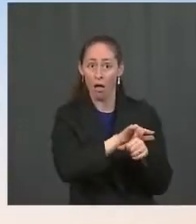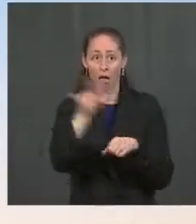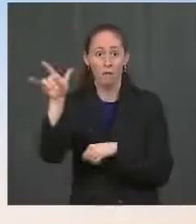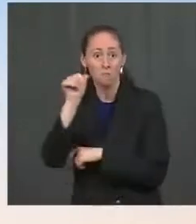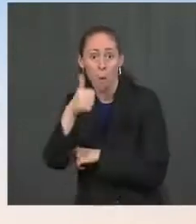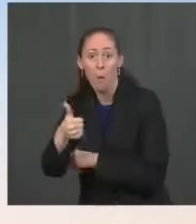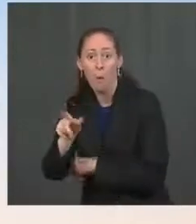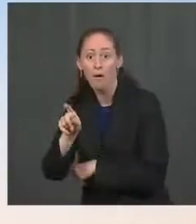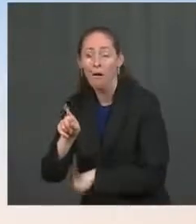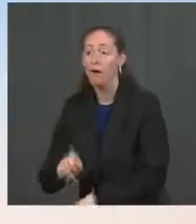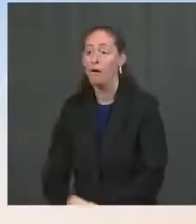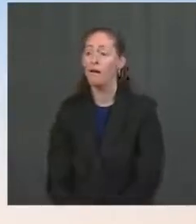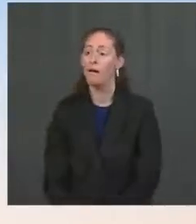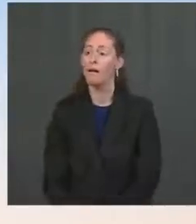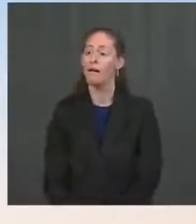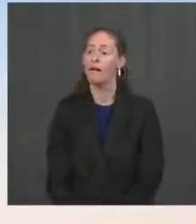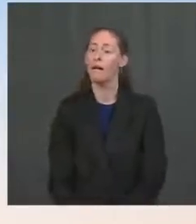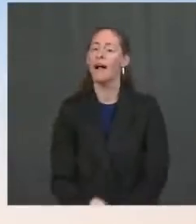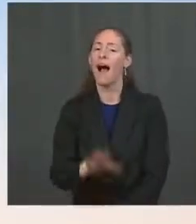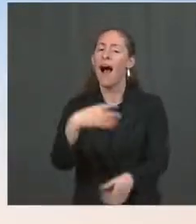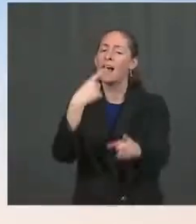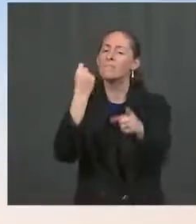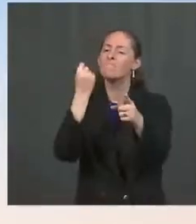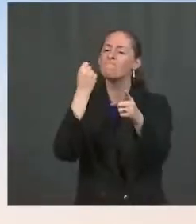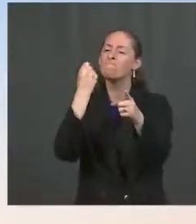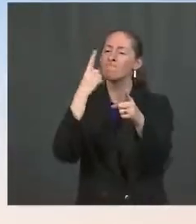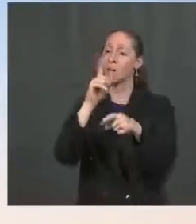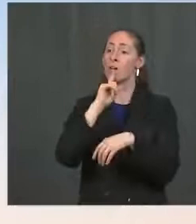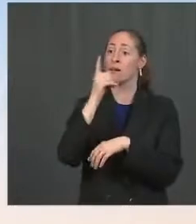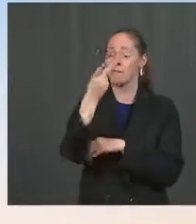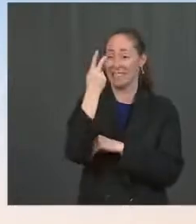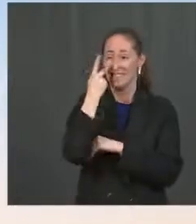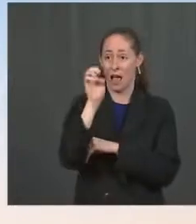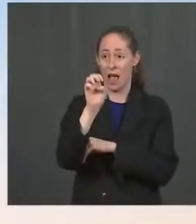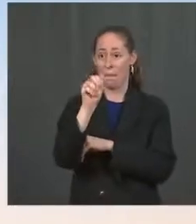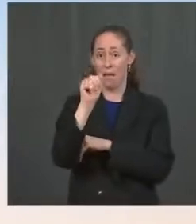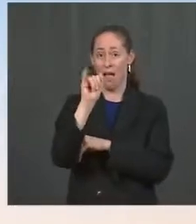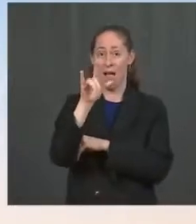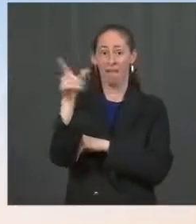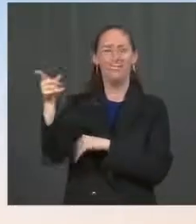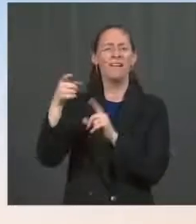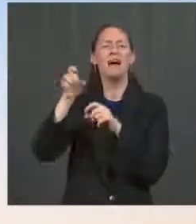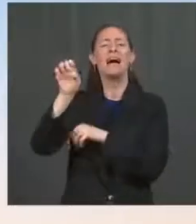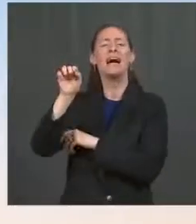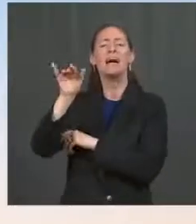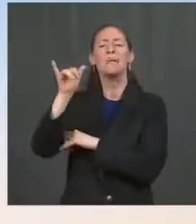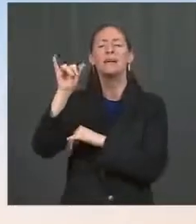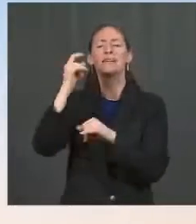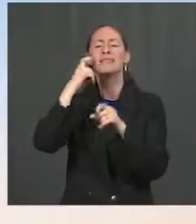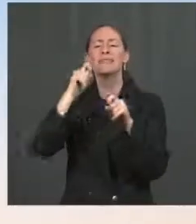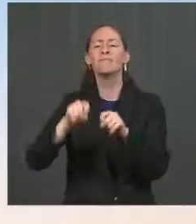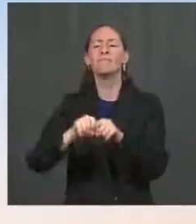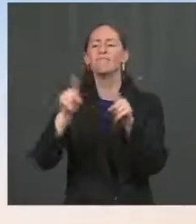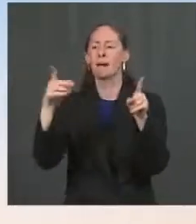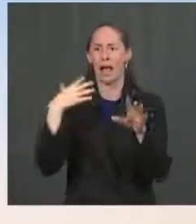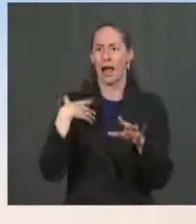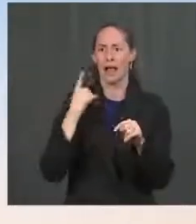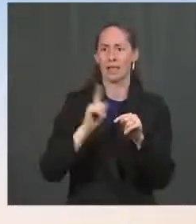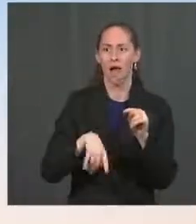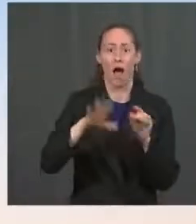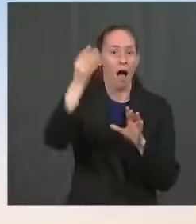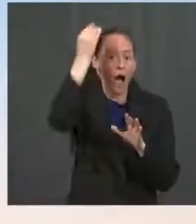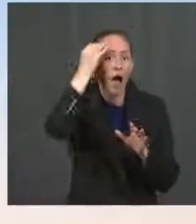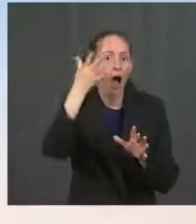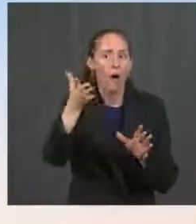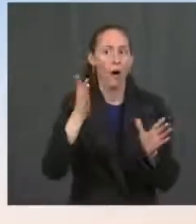in this, is that we're not, as a policy, going to confirm flights in advance. We're going to wait until these flights are safely